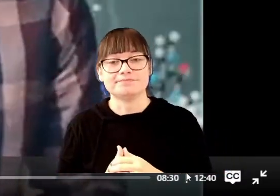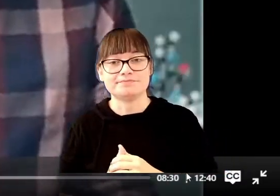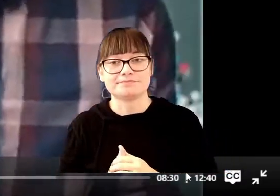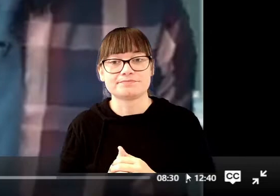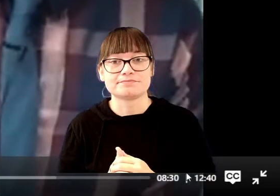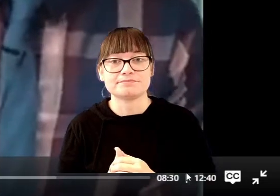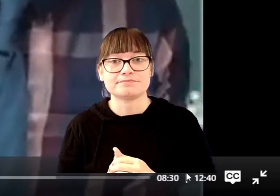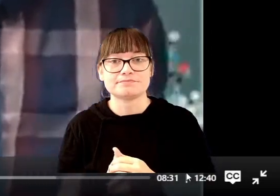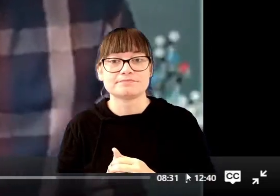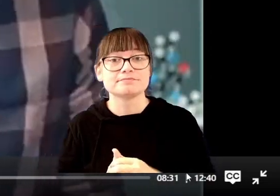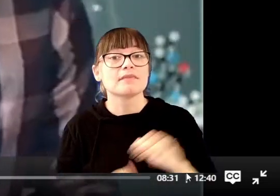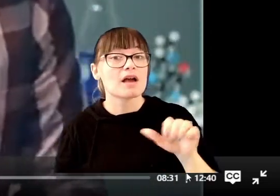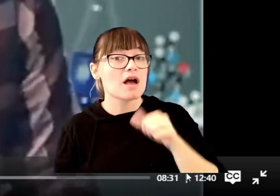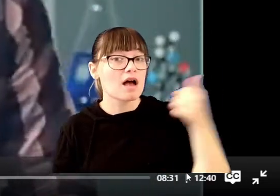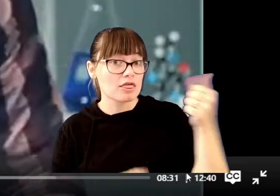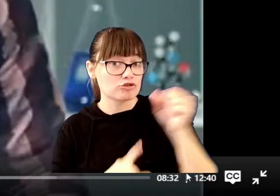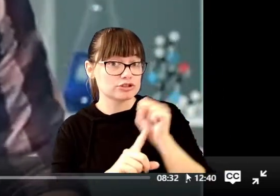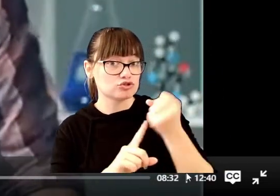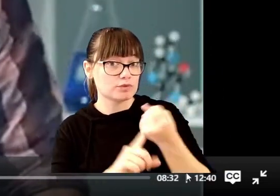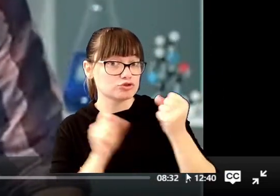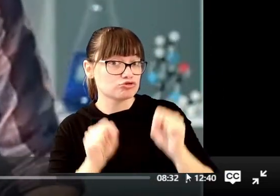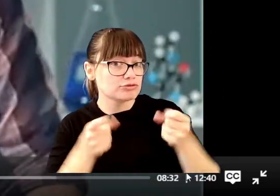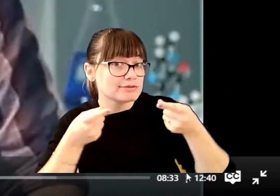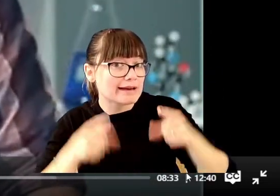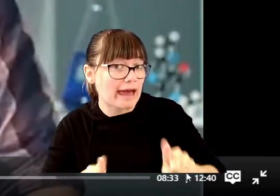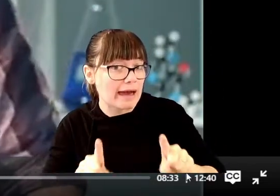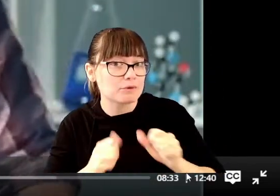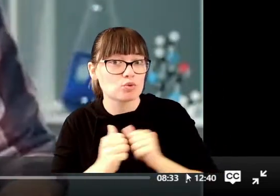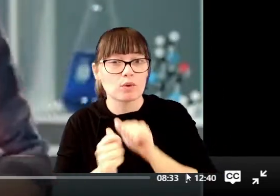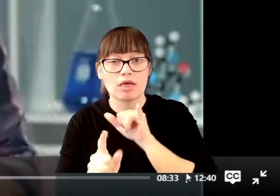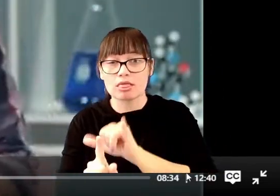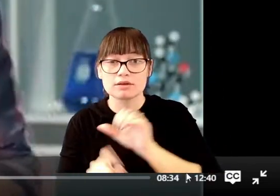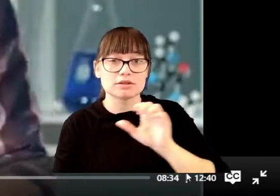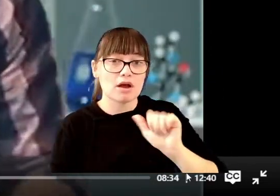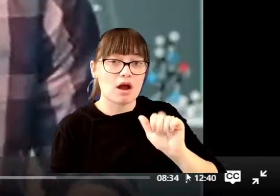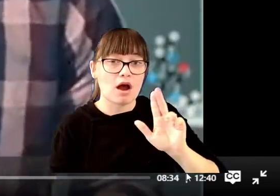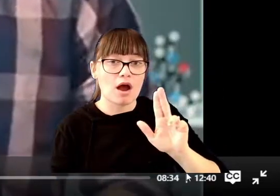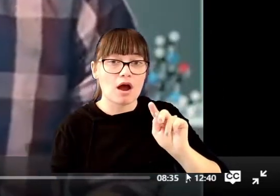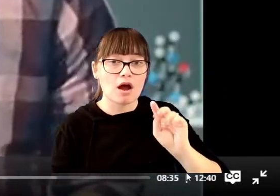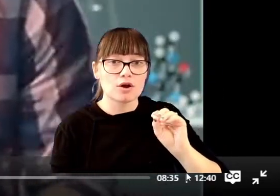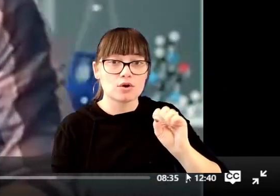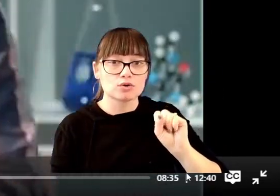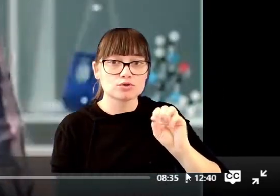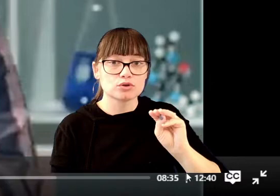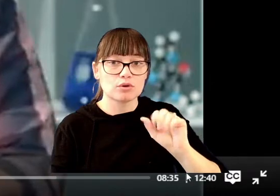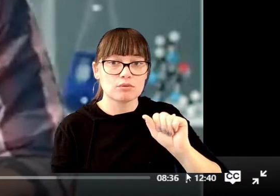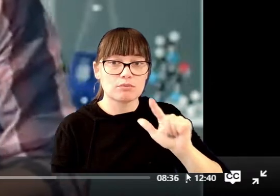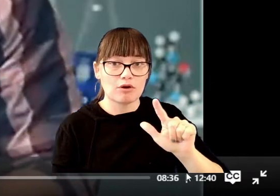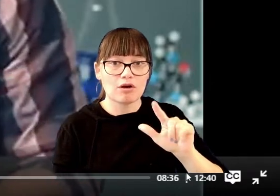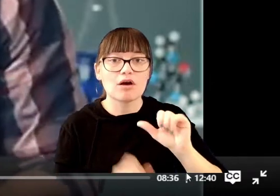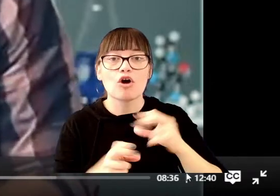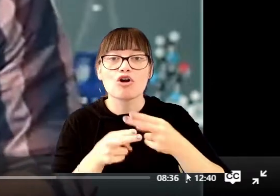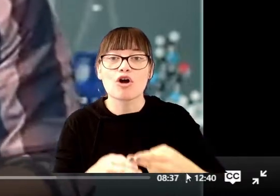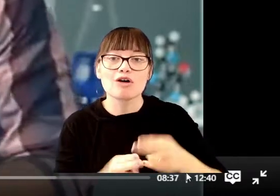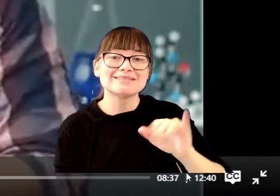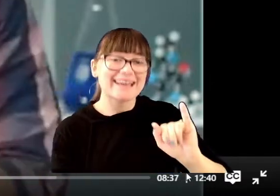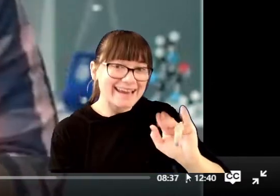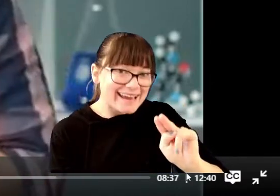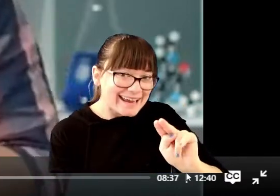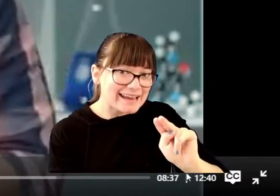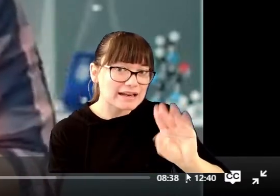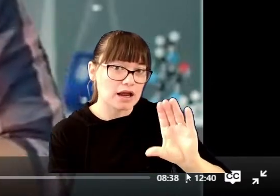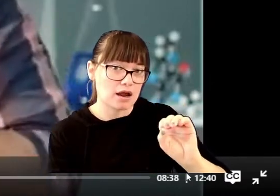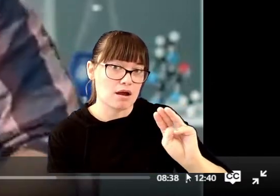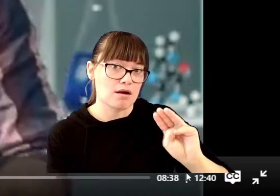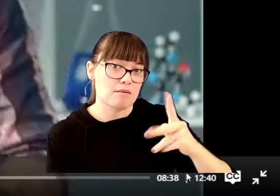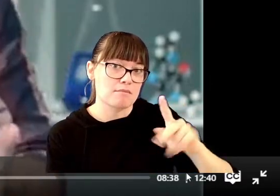Another situation that can result out of this autosomal inheritance is what we call incomplete dominance. So that is where it's